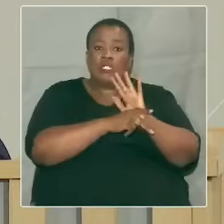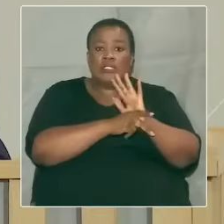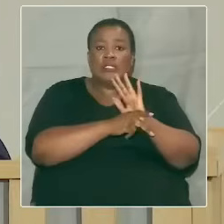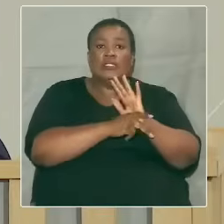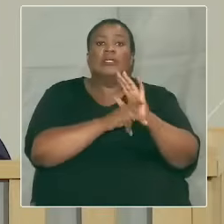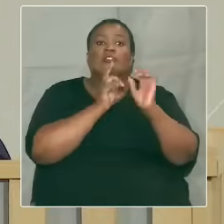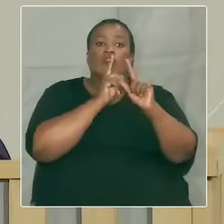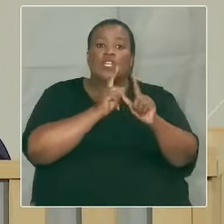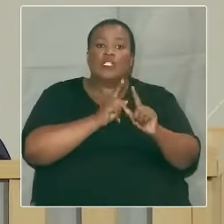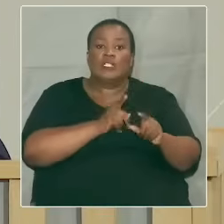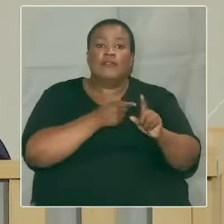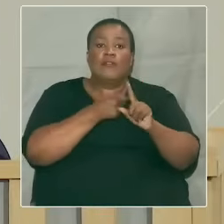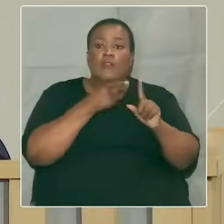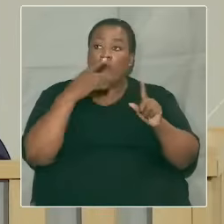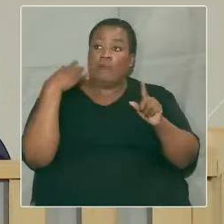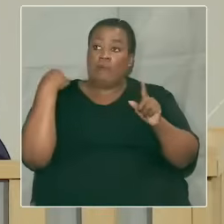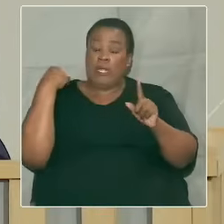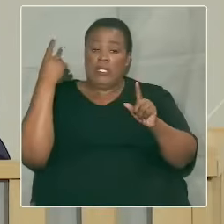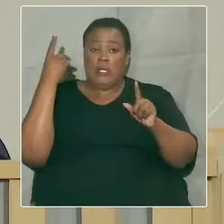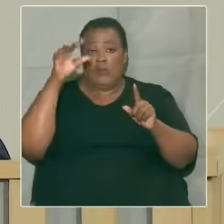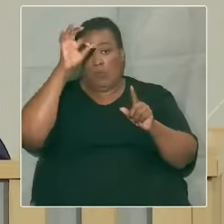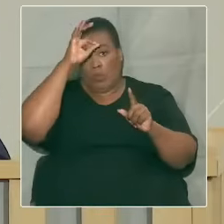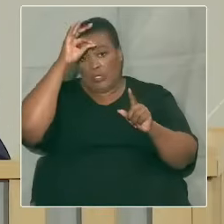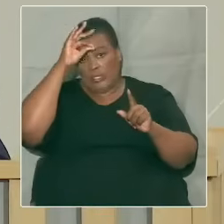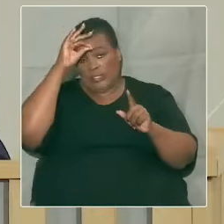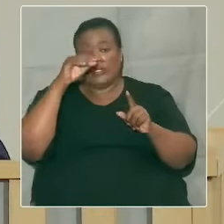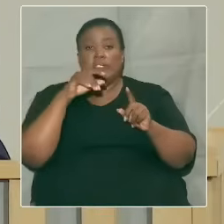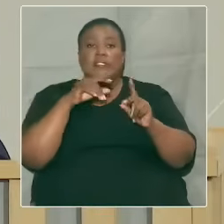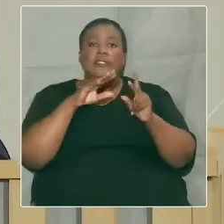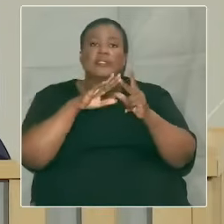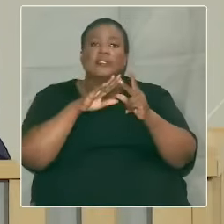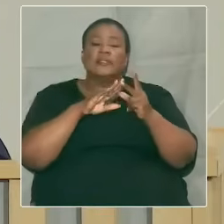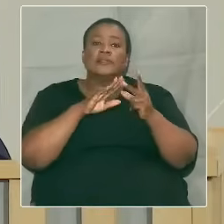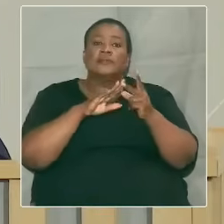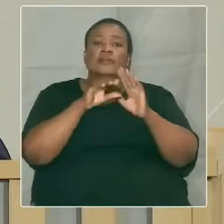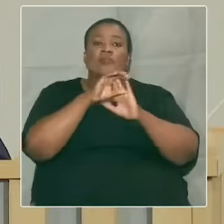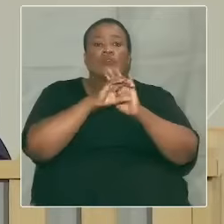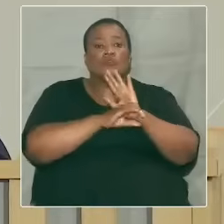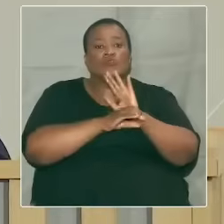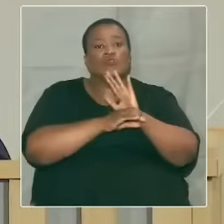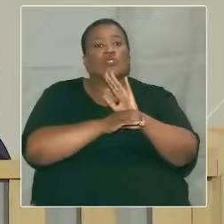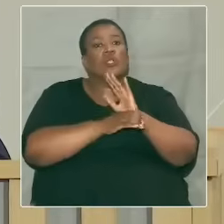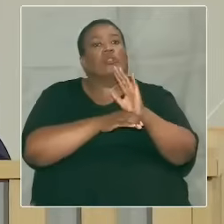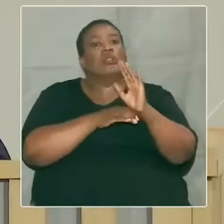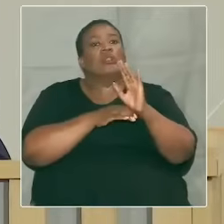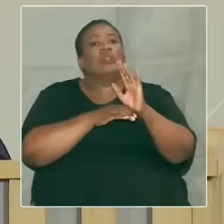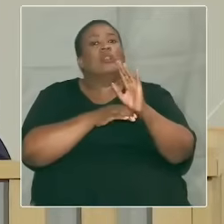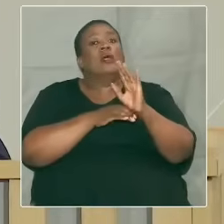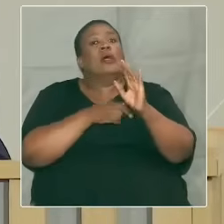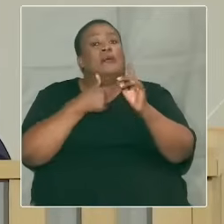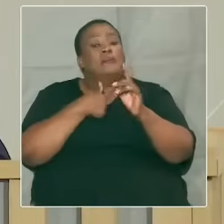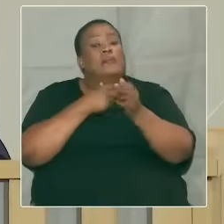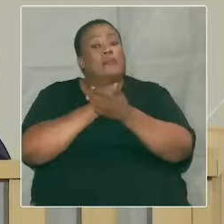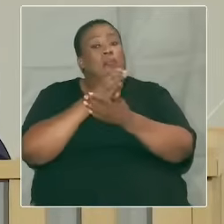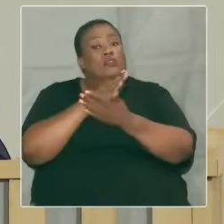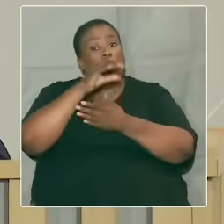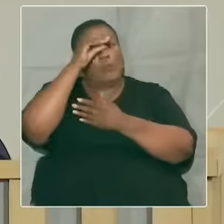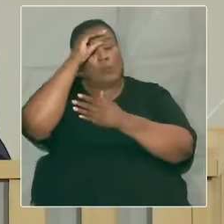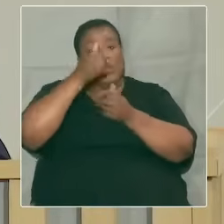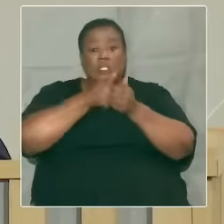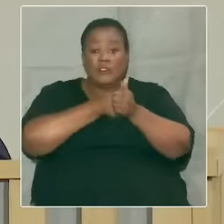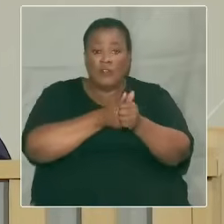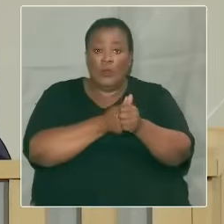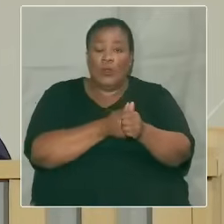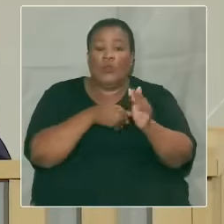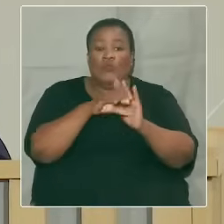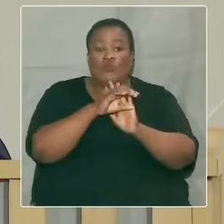directives from the Minister of Police. In terms of the constitutional mandate, ensure the police fulfill their constitutional